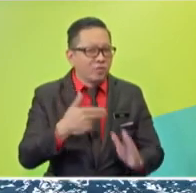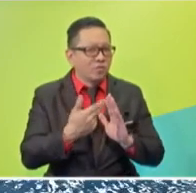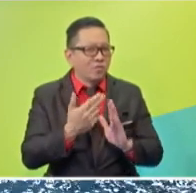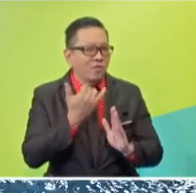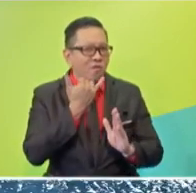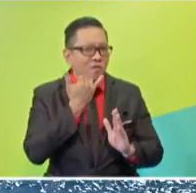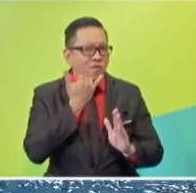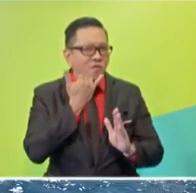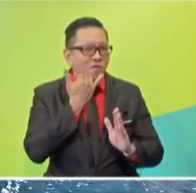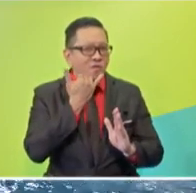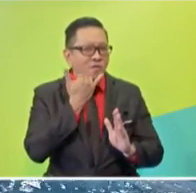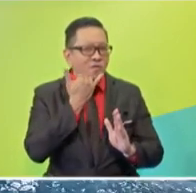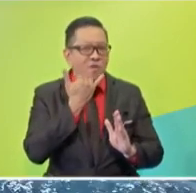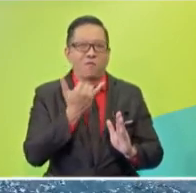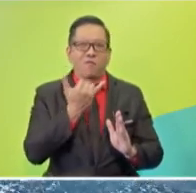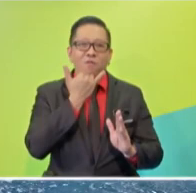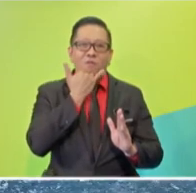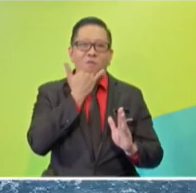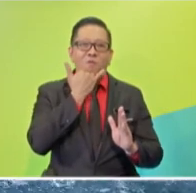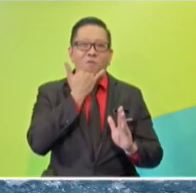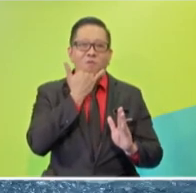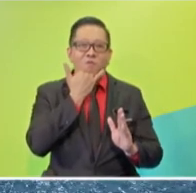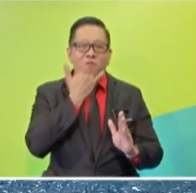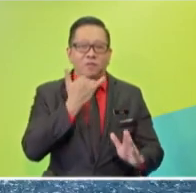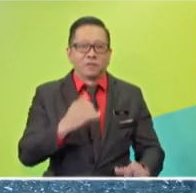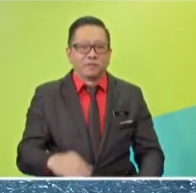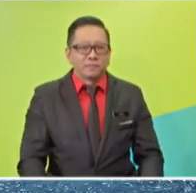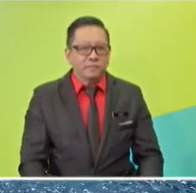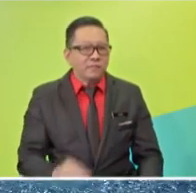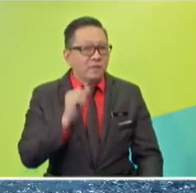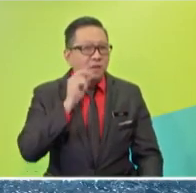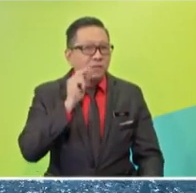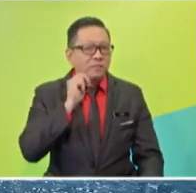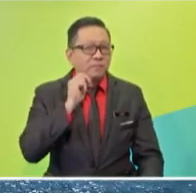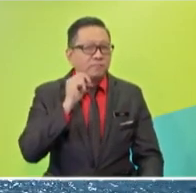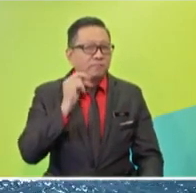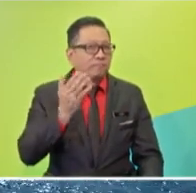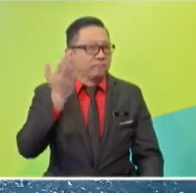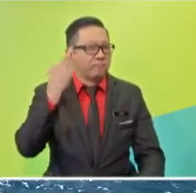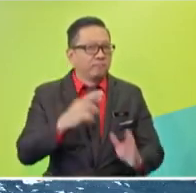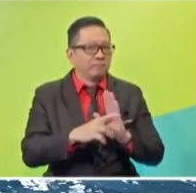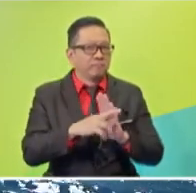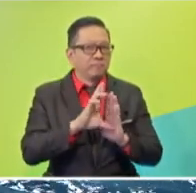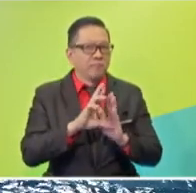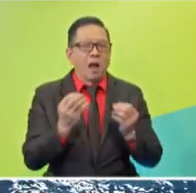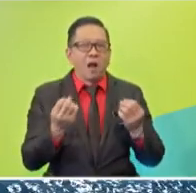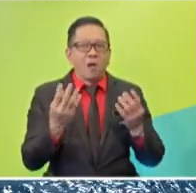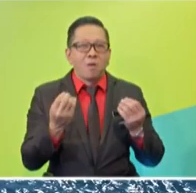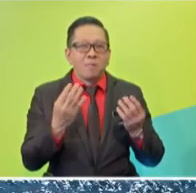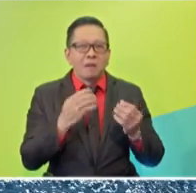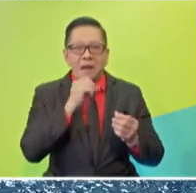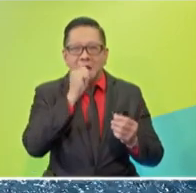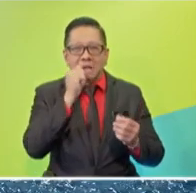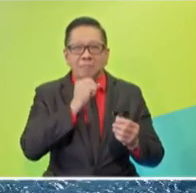False. False. Okay, Auni, if you could recall in the audio, how many ice creams that she tastes in a